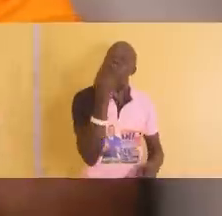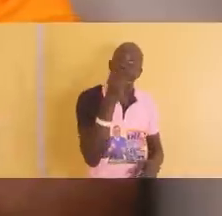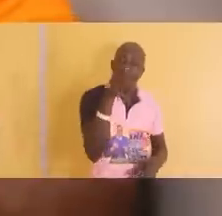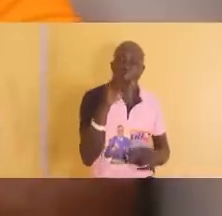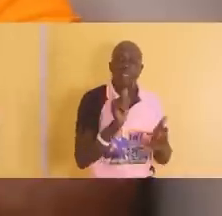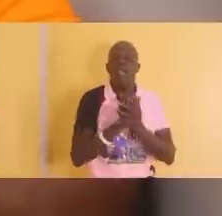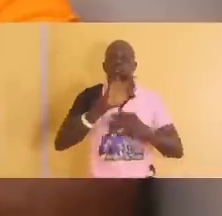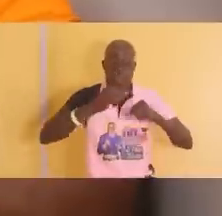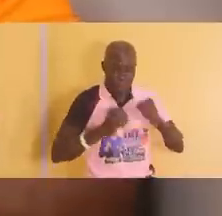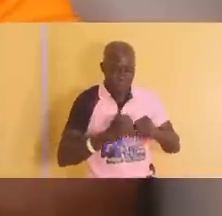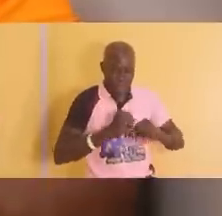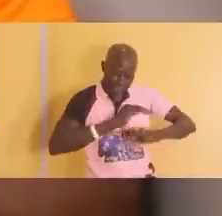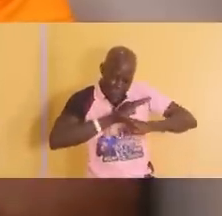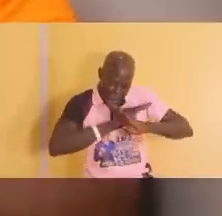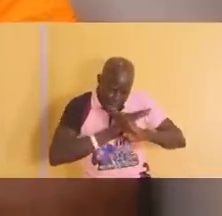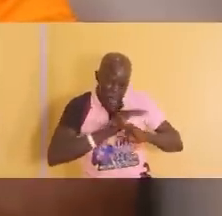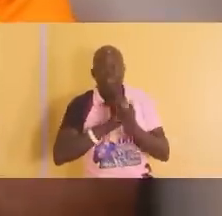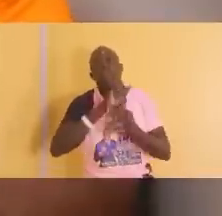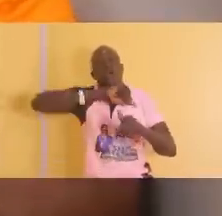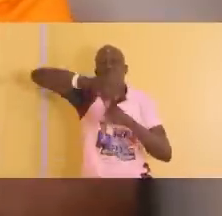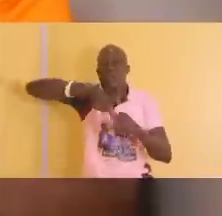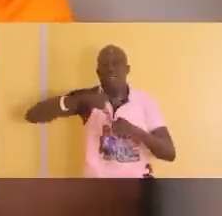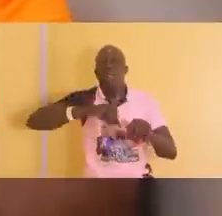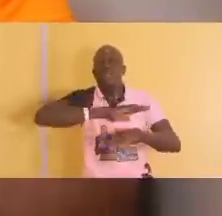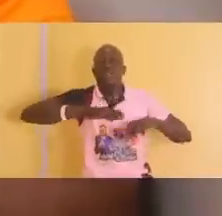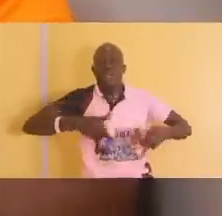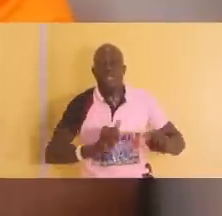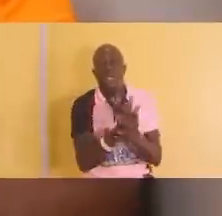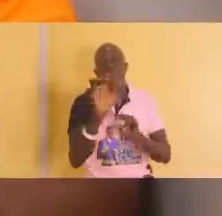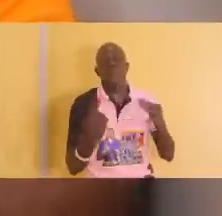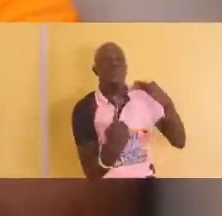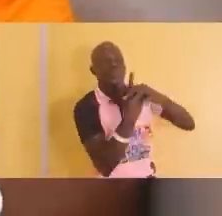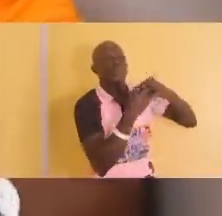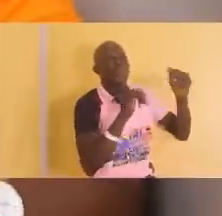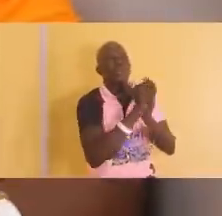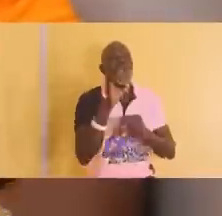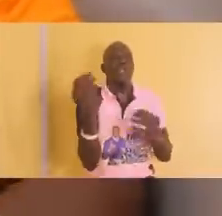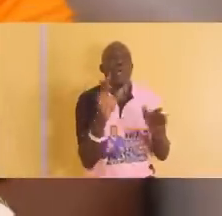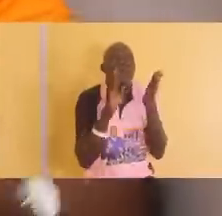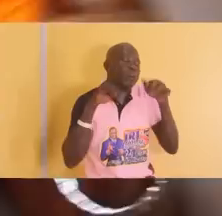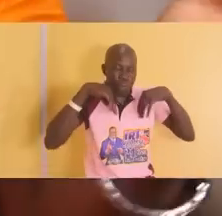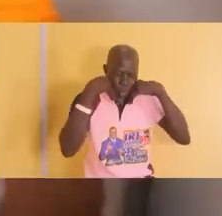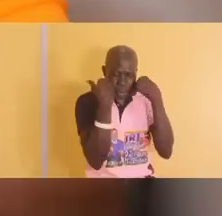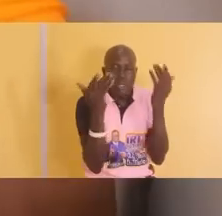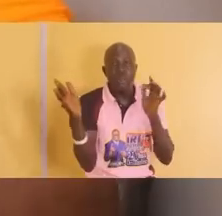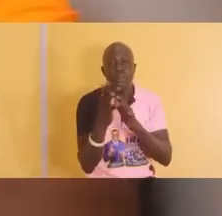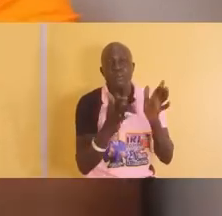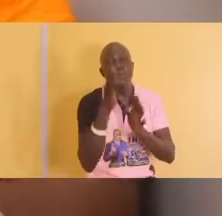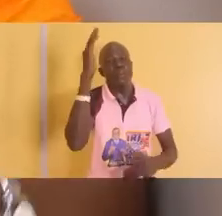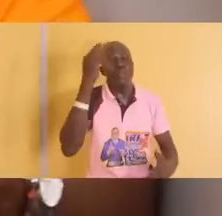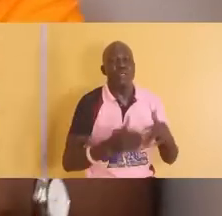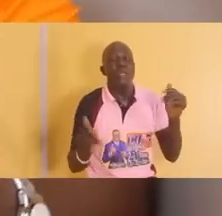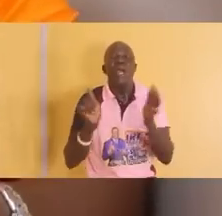I prophesy the power that bind your anointing. You are making anointing not to manifest. Amen. Forces